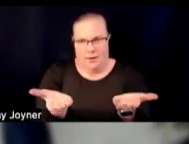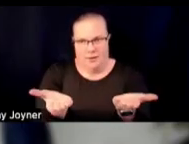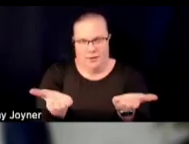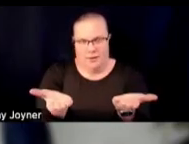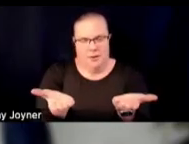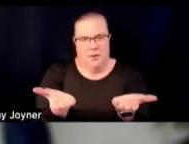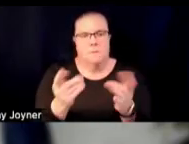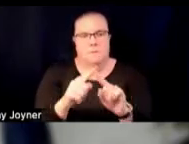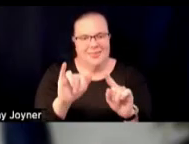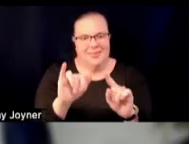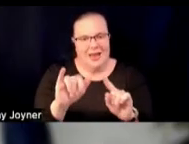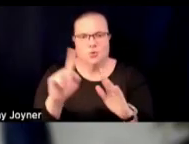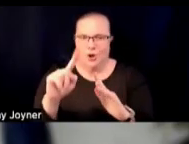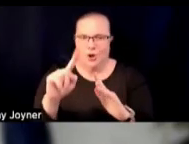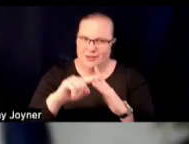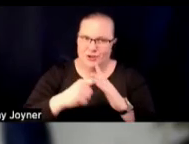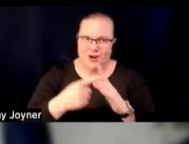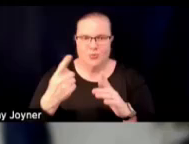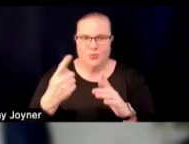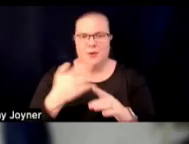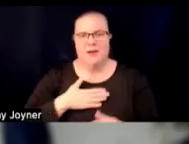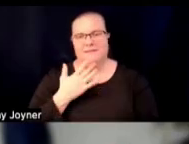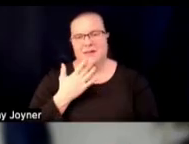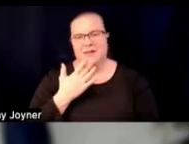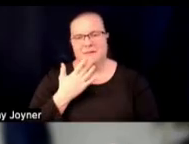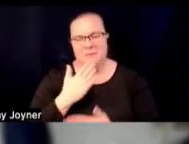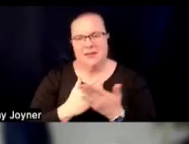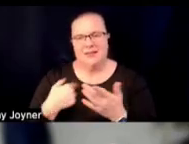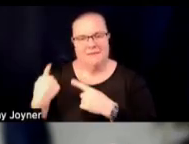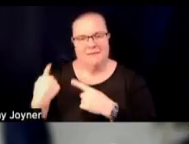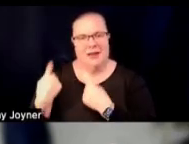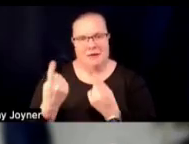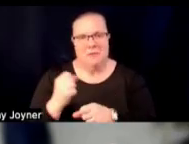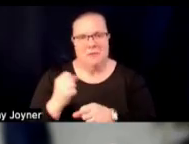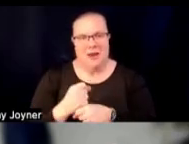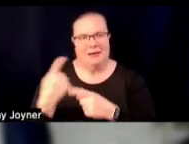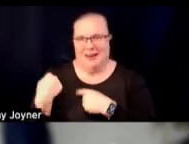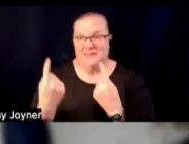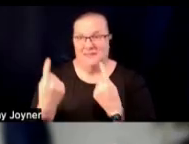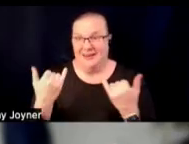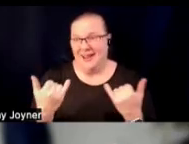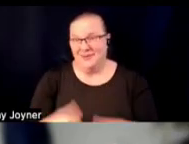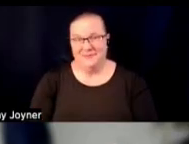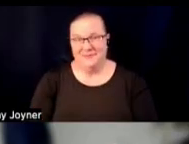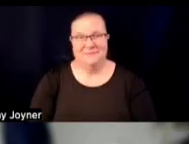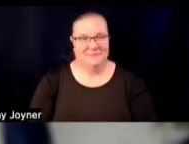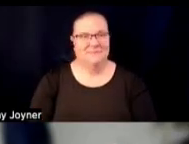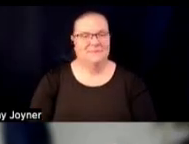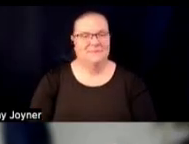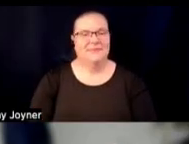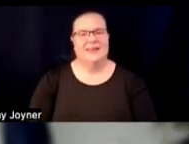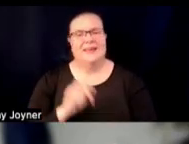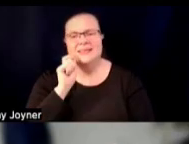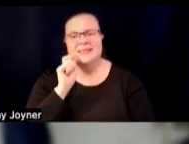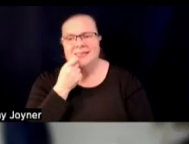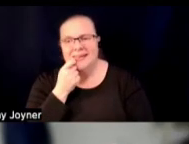started. Yeah, it's one of my favorite pieces that I've ever made, even to this date. That's neat. And I really